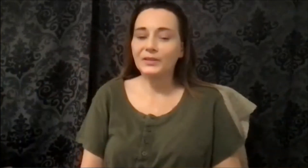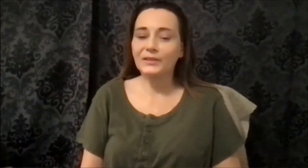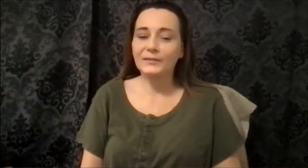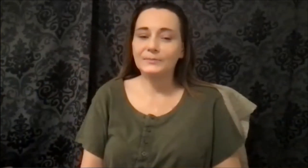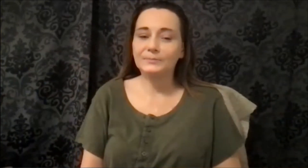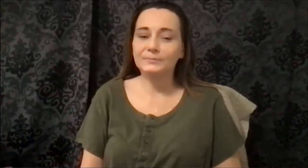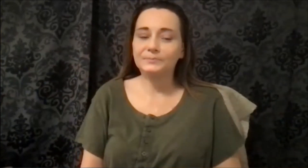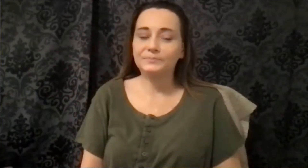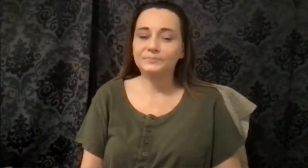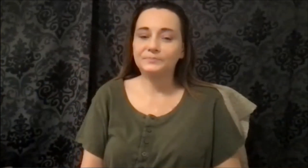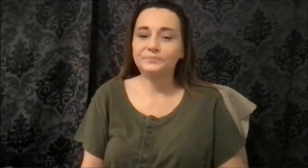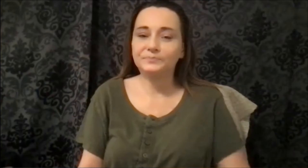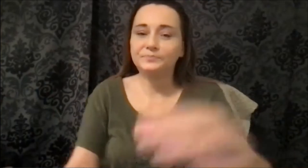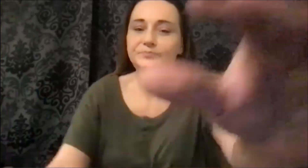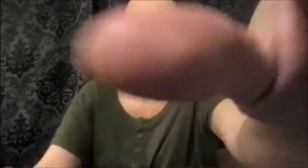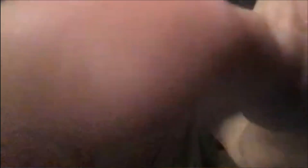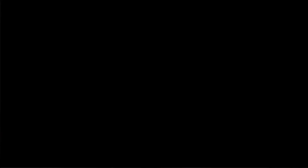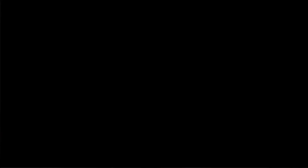Okay.